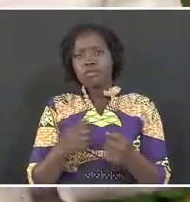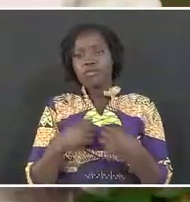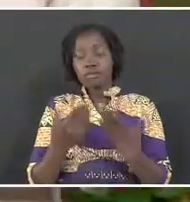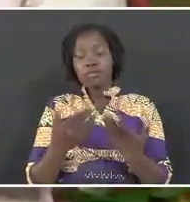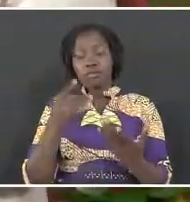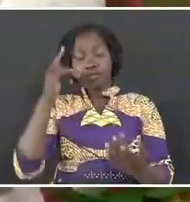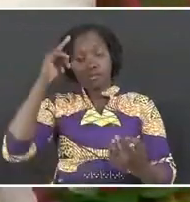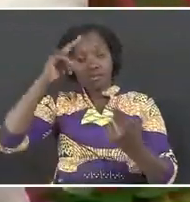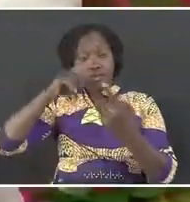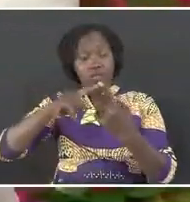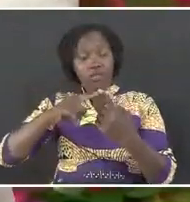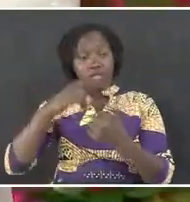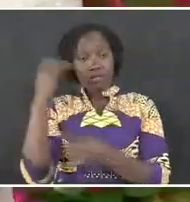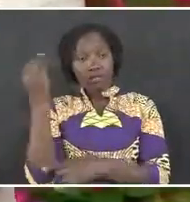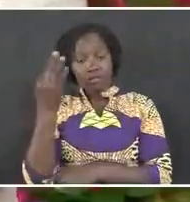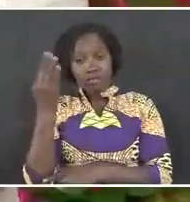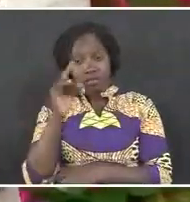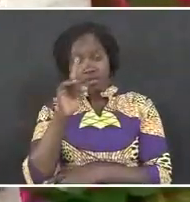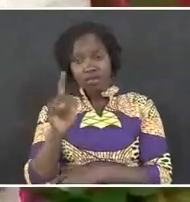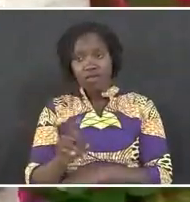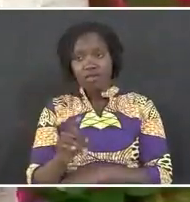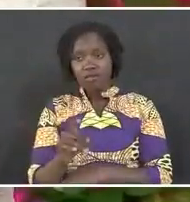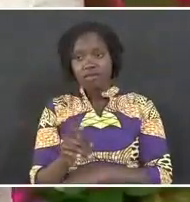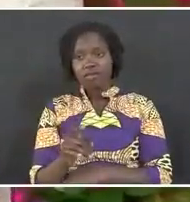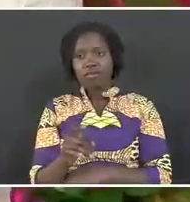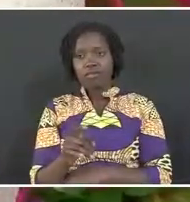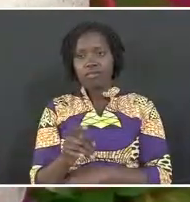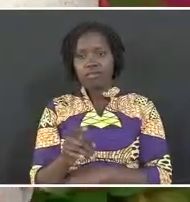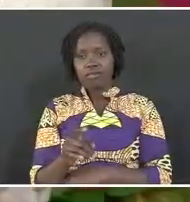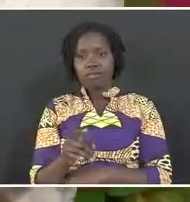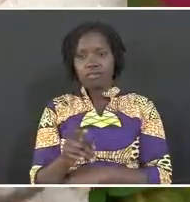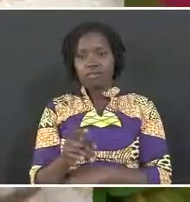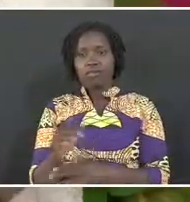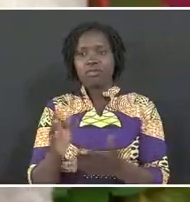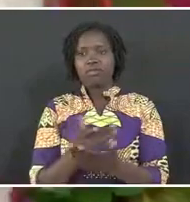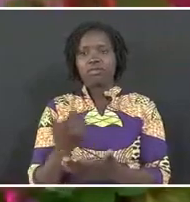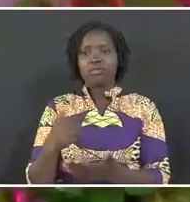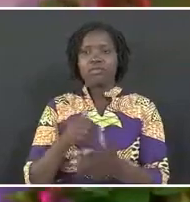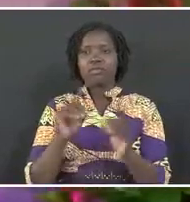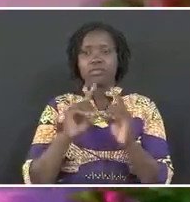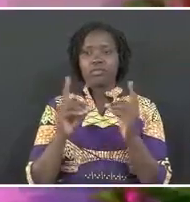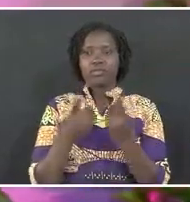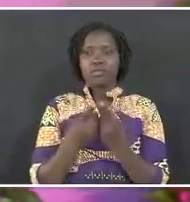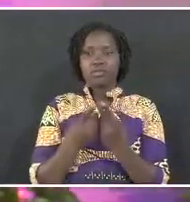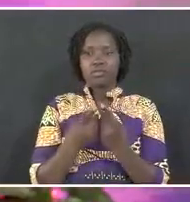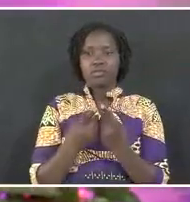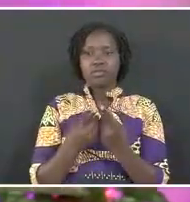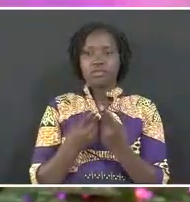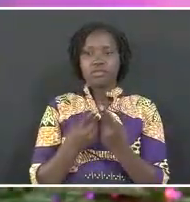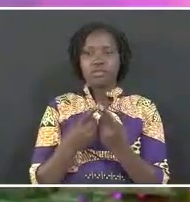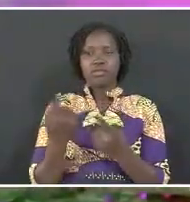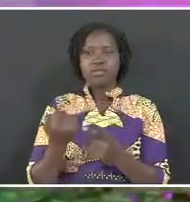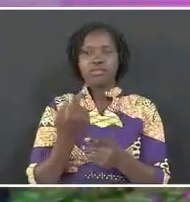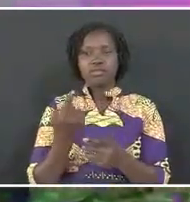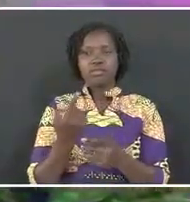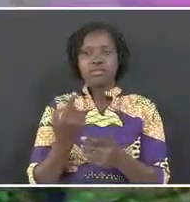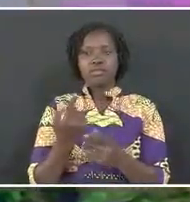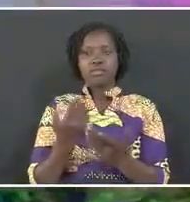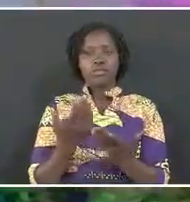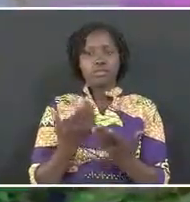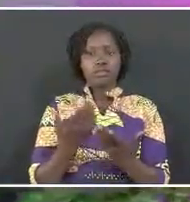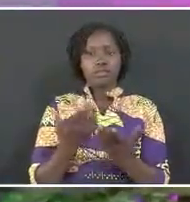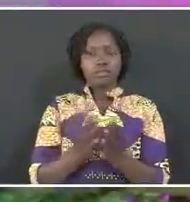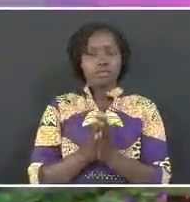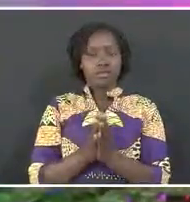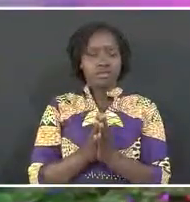geared towards evangelism? There are some of our departments, we only hear them when there is like a